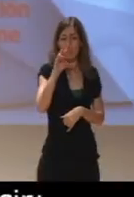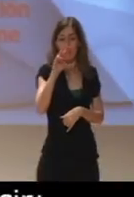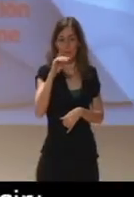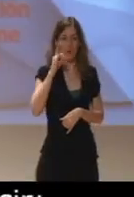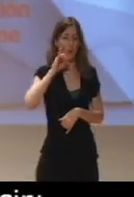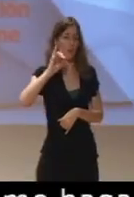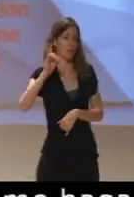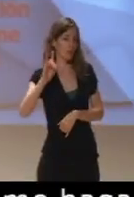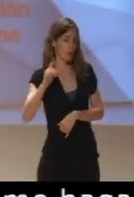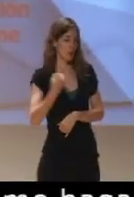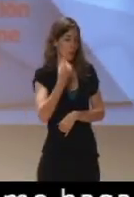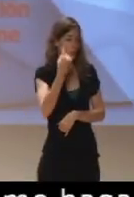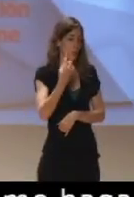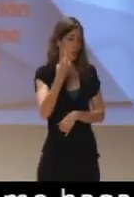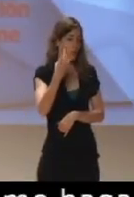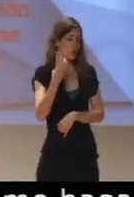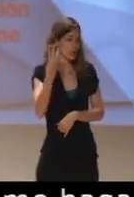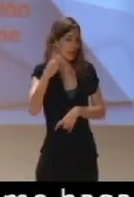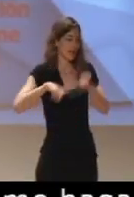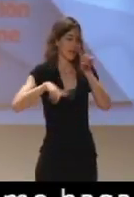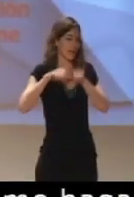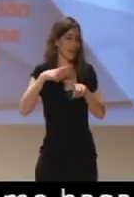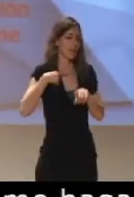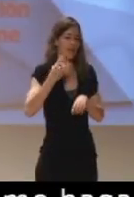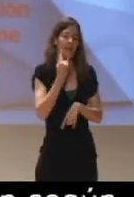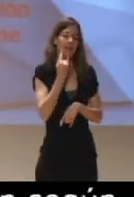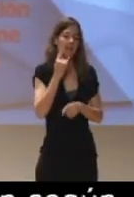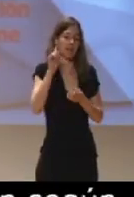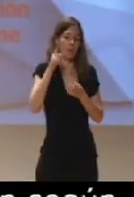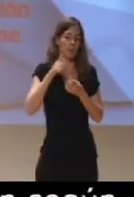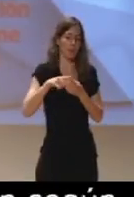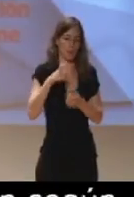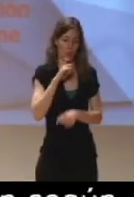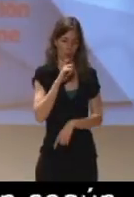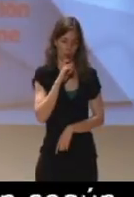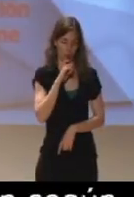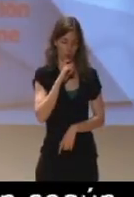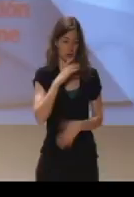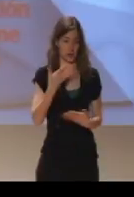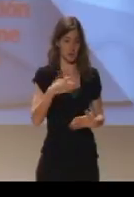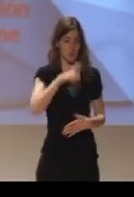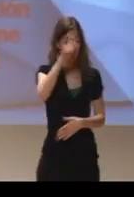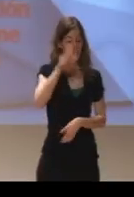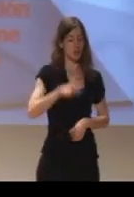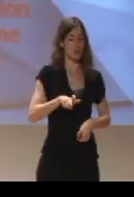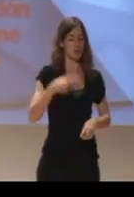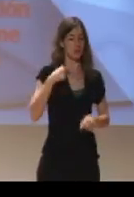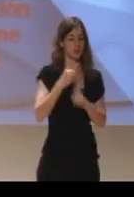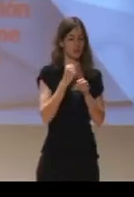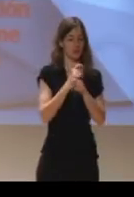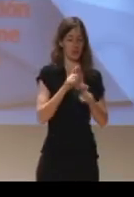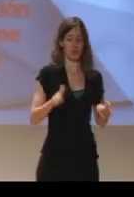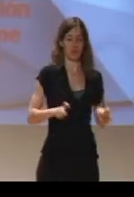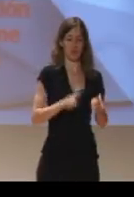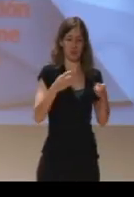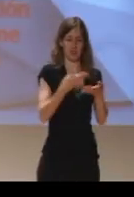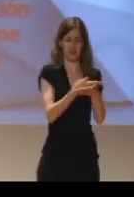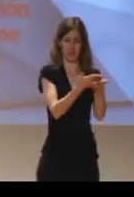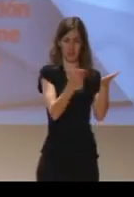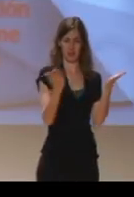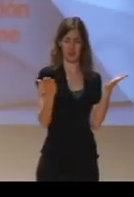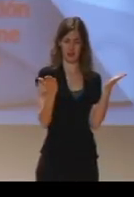in the program to say, okay, there is, I don't know, to give 1 beep or 2 beeps when the battery